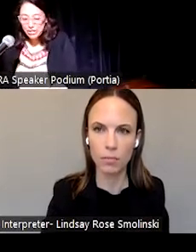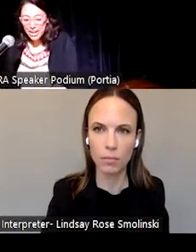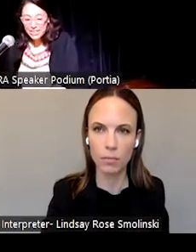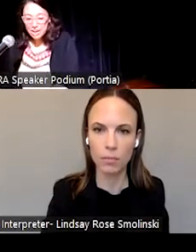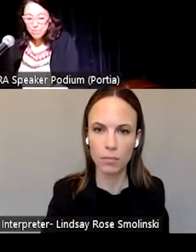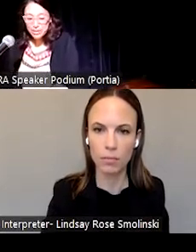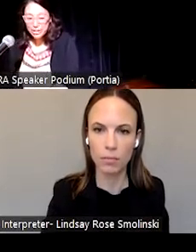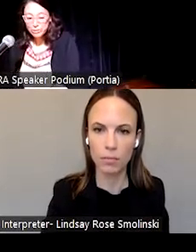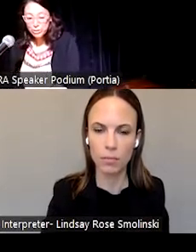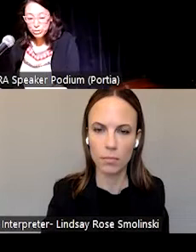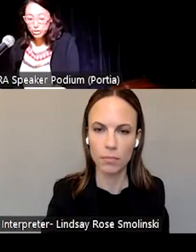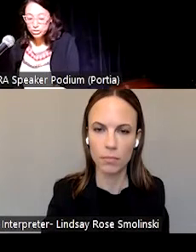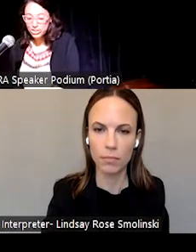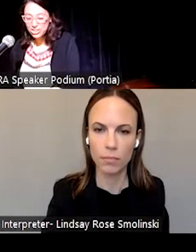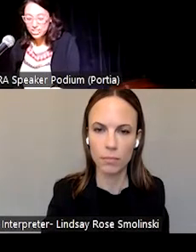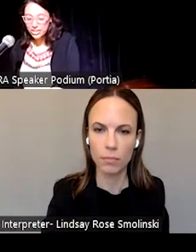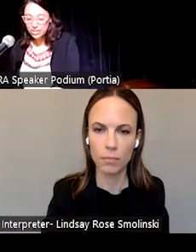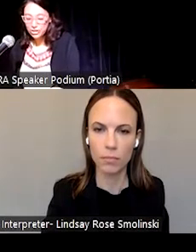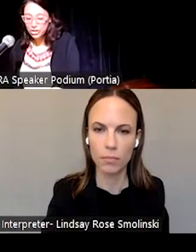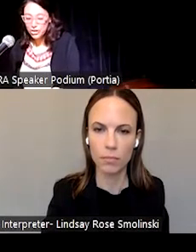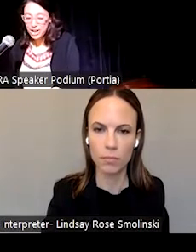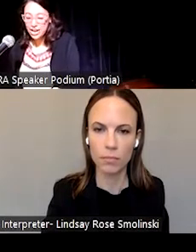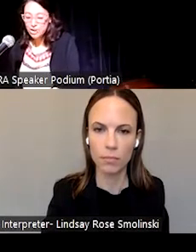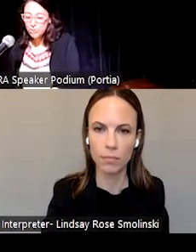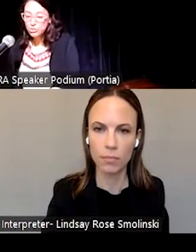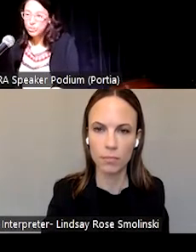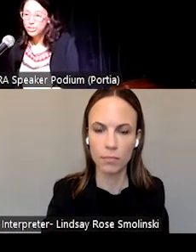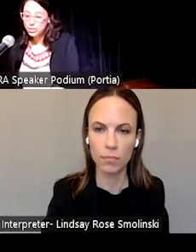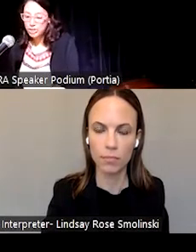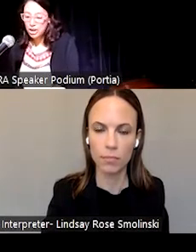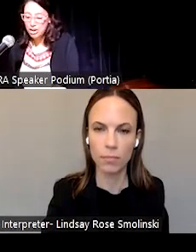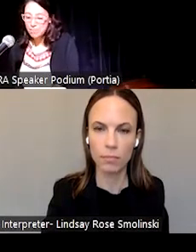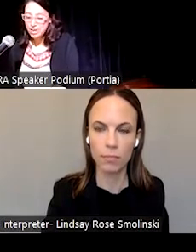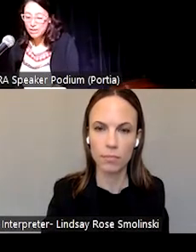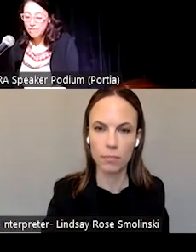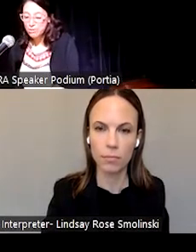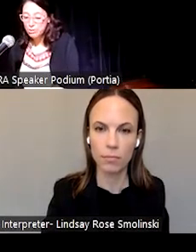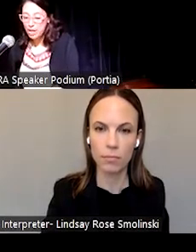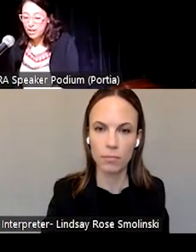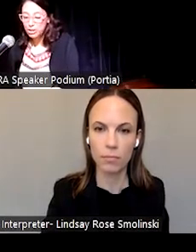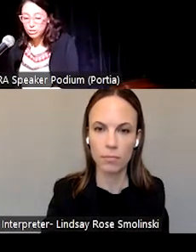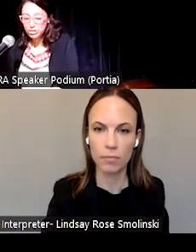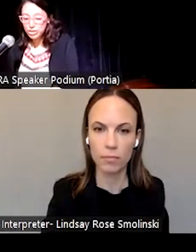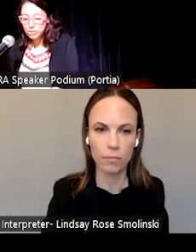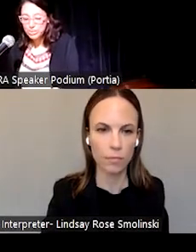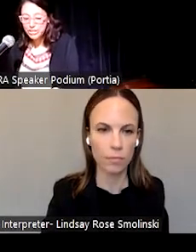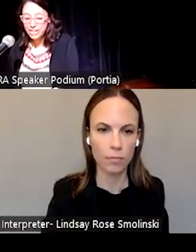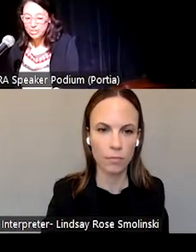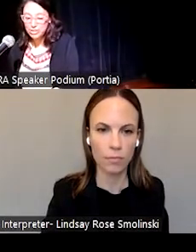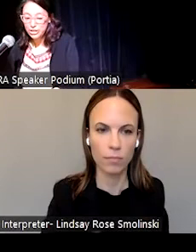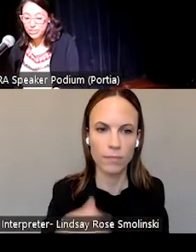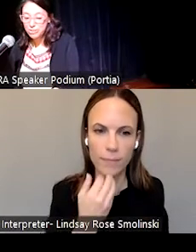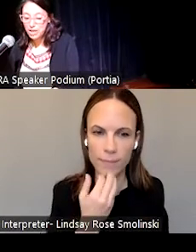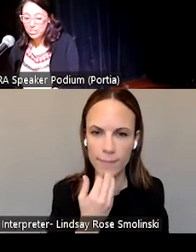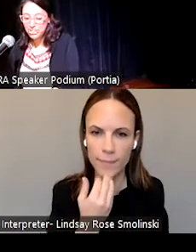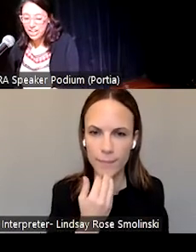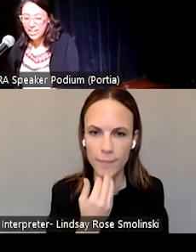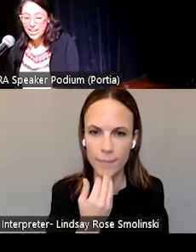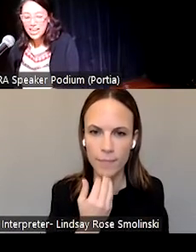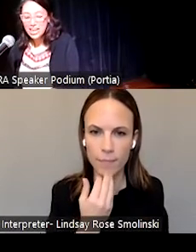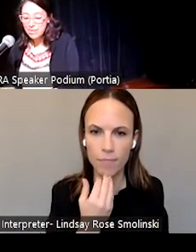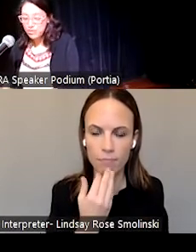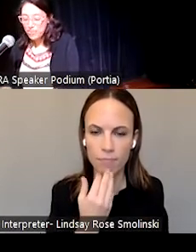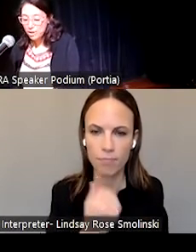Mill and the Upcycled Food Association is to create a new circular economy of food that closes the loop in today's current supply